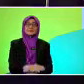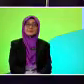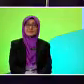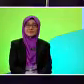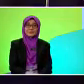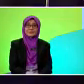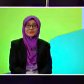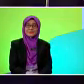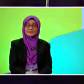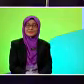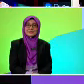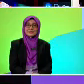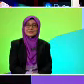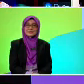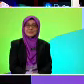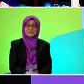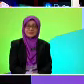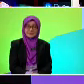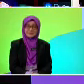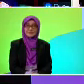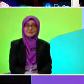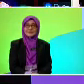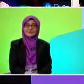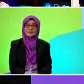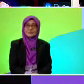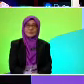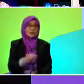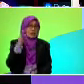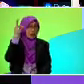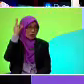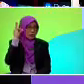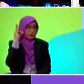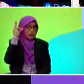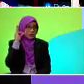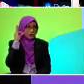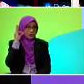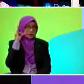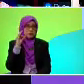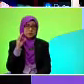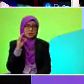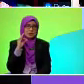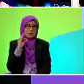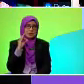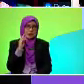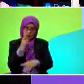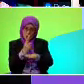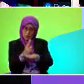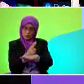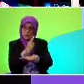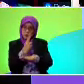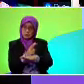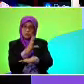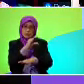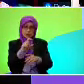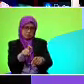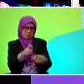the knowledge with us on the microorganism, the factors and the harmful and uses of microorganism. All right,